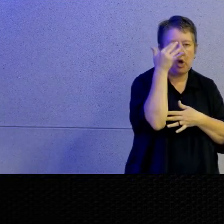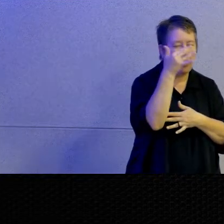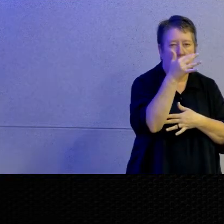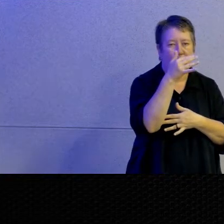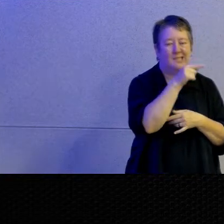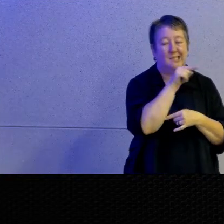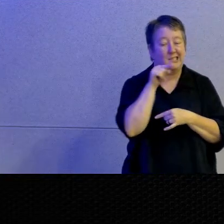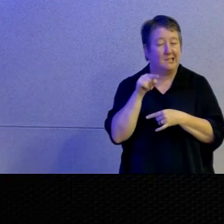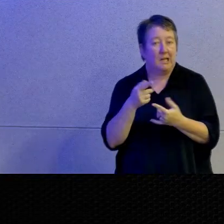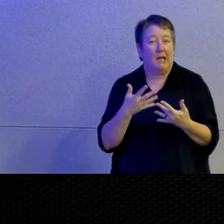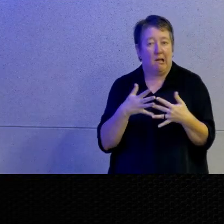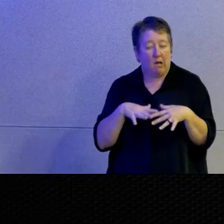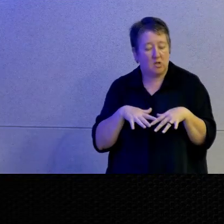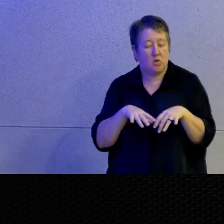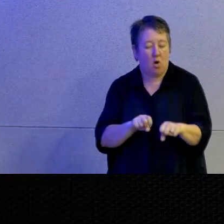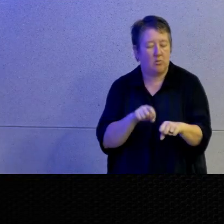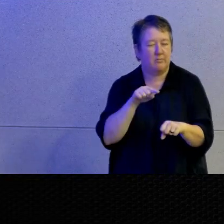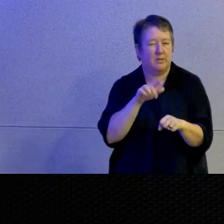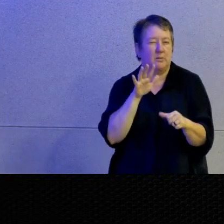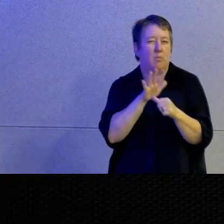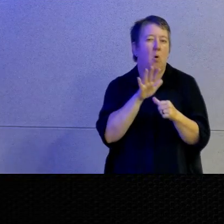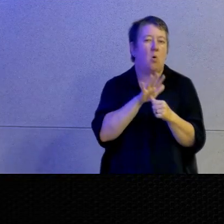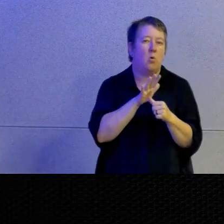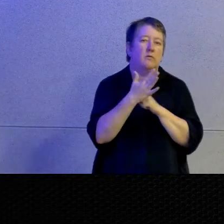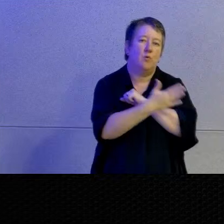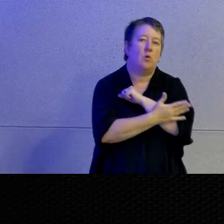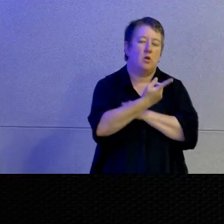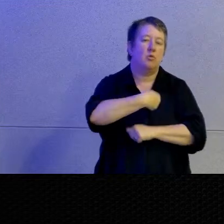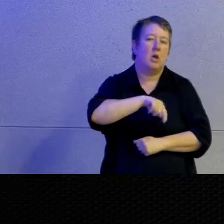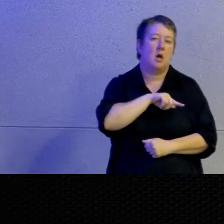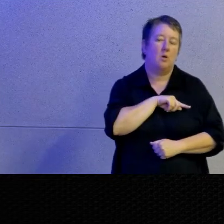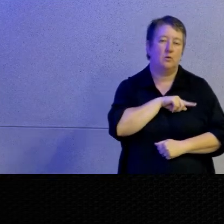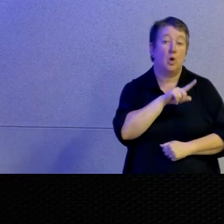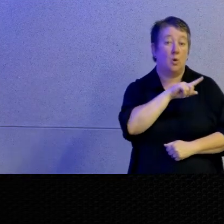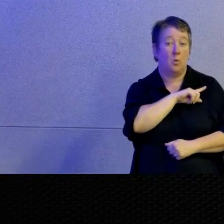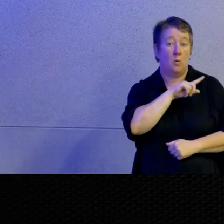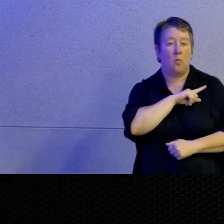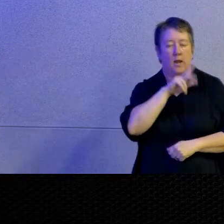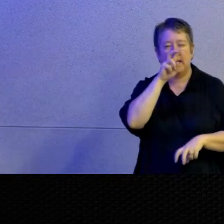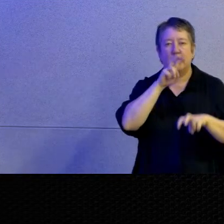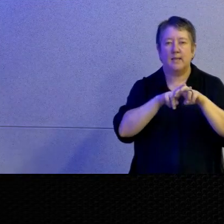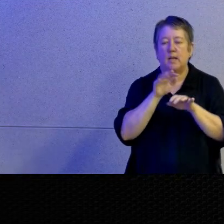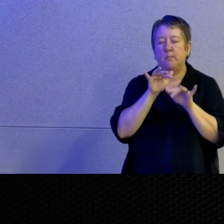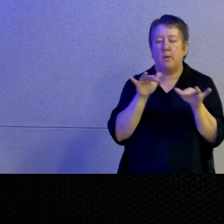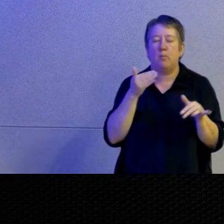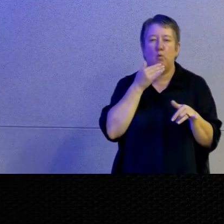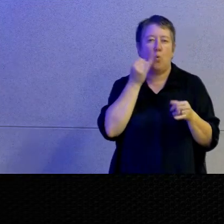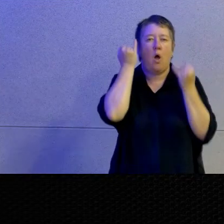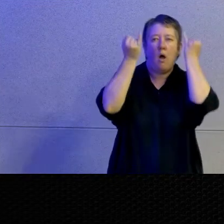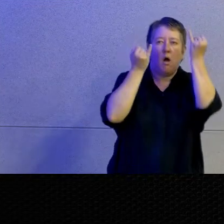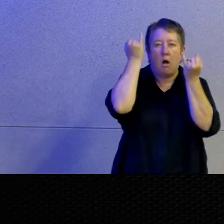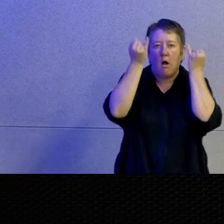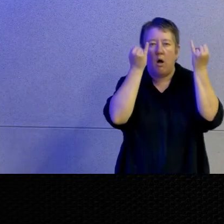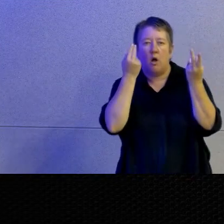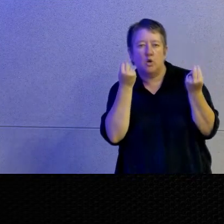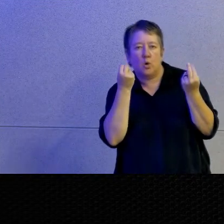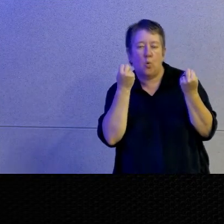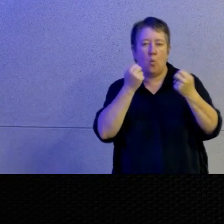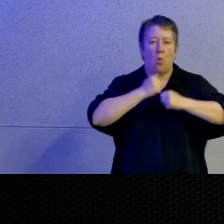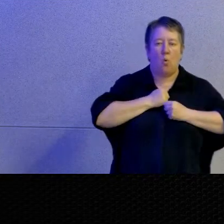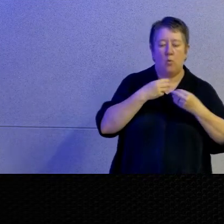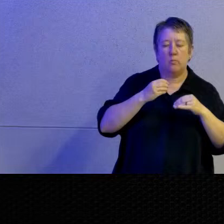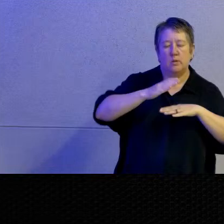critical for our country as we need innovators and entrepreneurs as well.